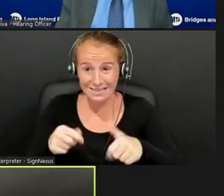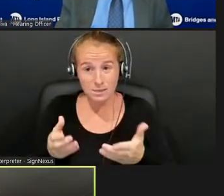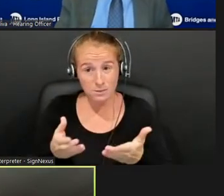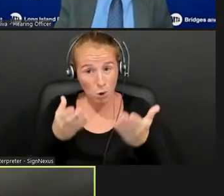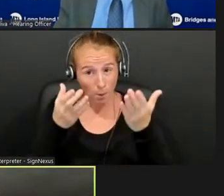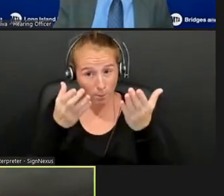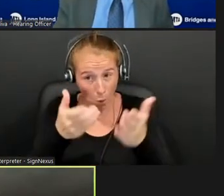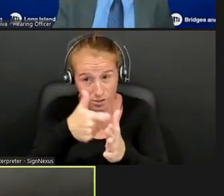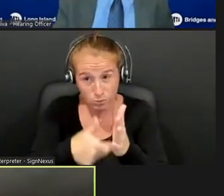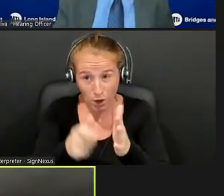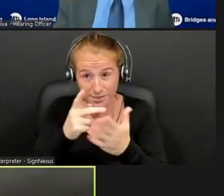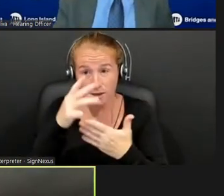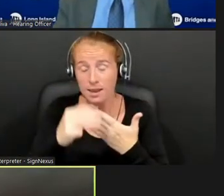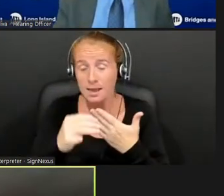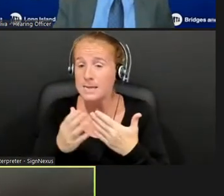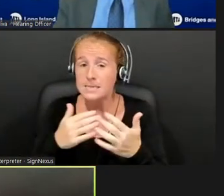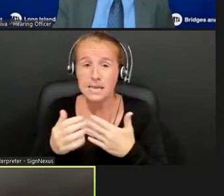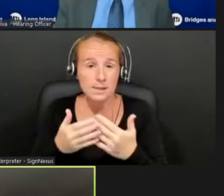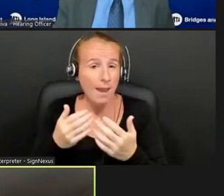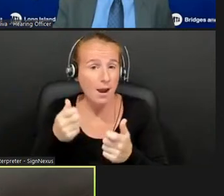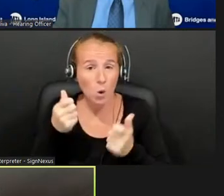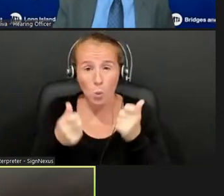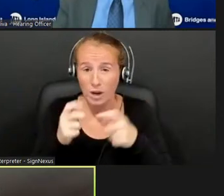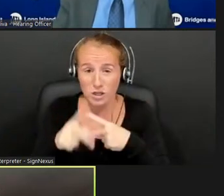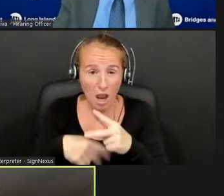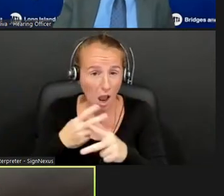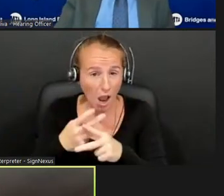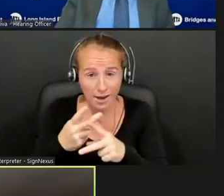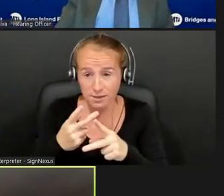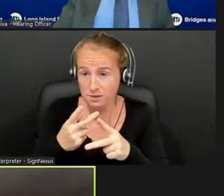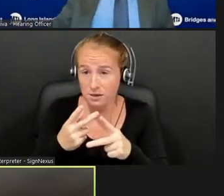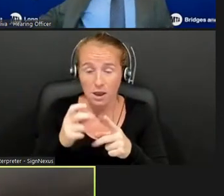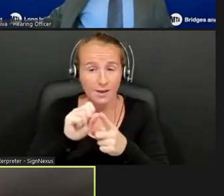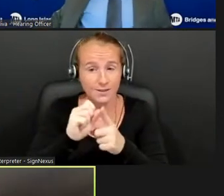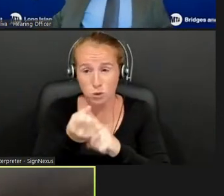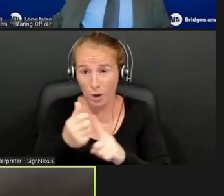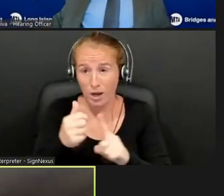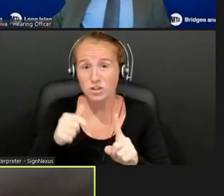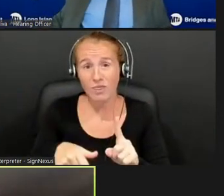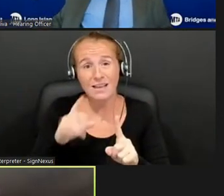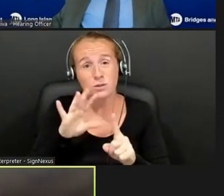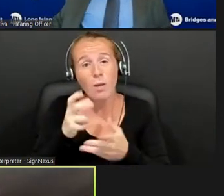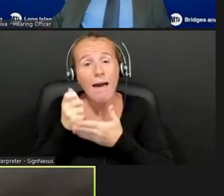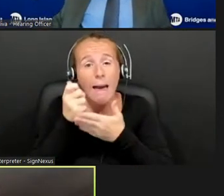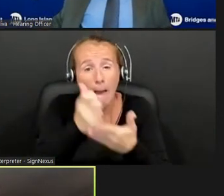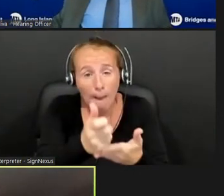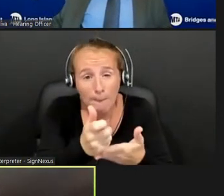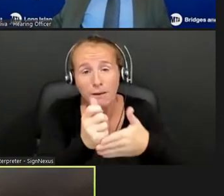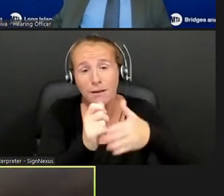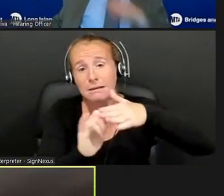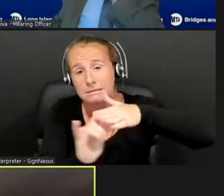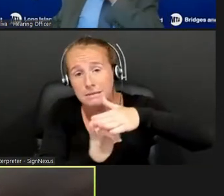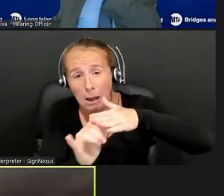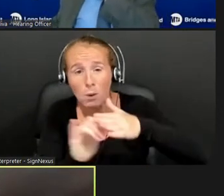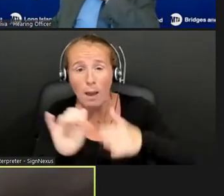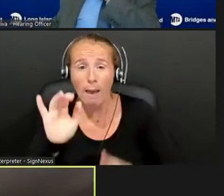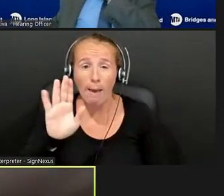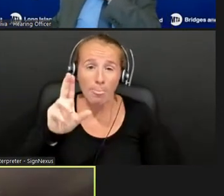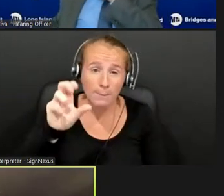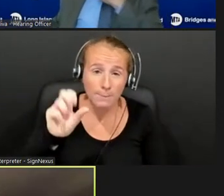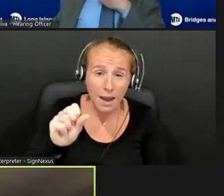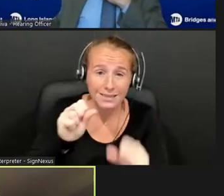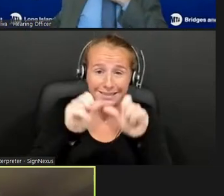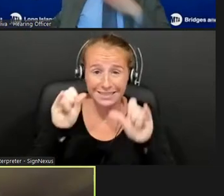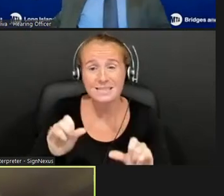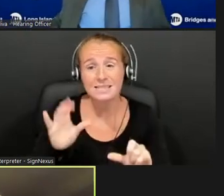regardless of the scenario selected will significantly benefit the Region's subway bus and commuter rail system by allowing the MTA to secure